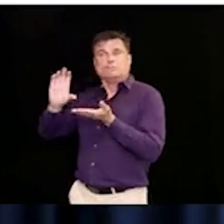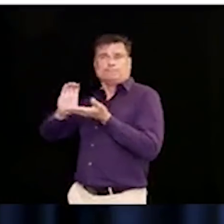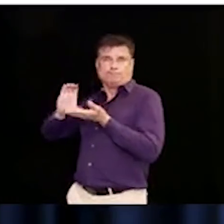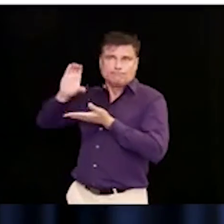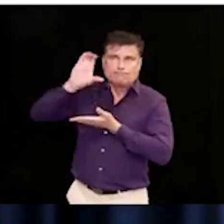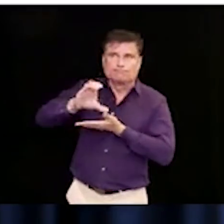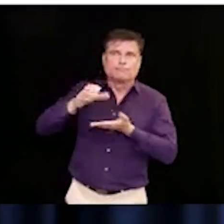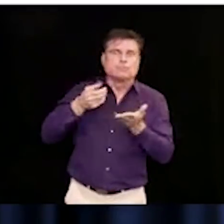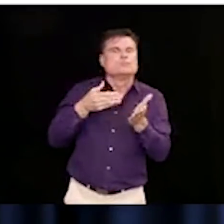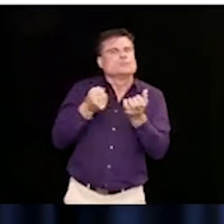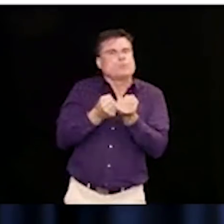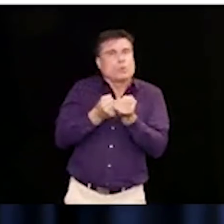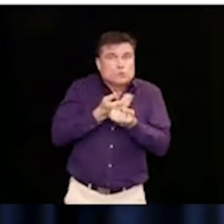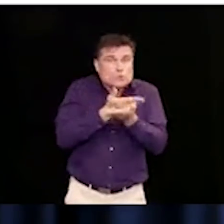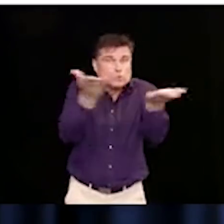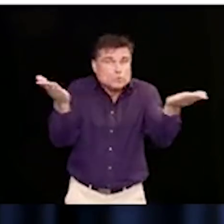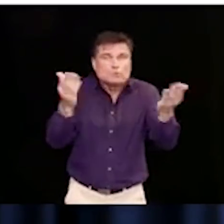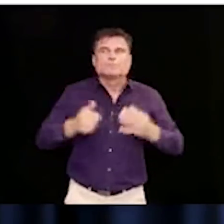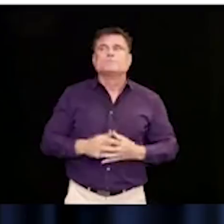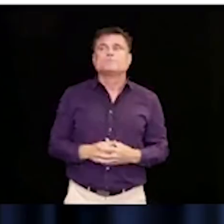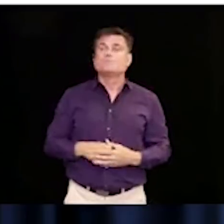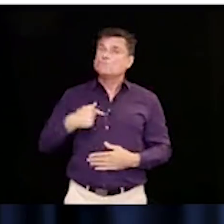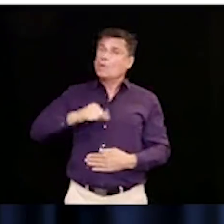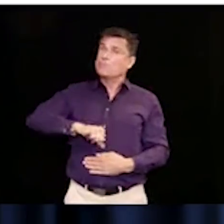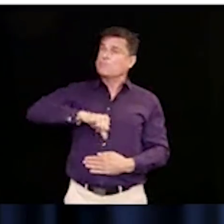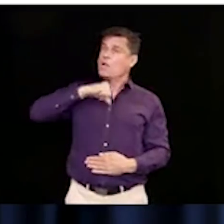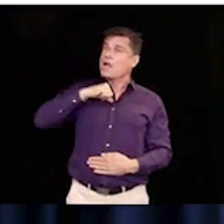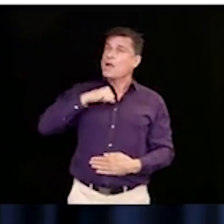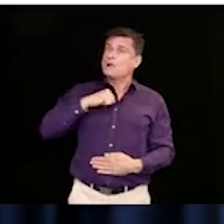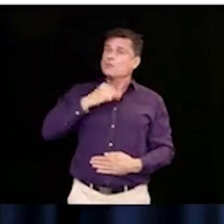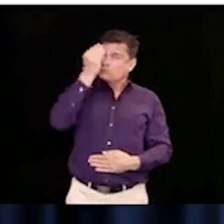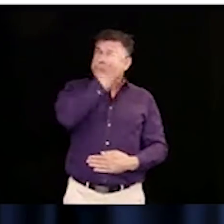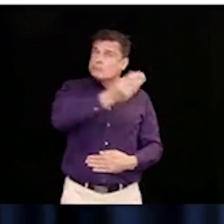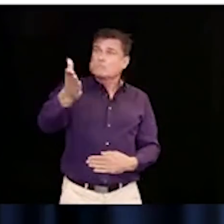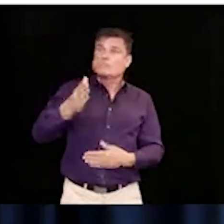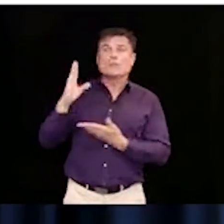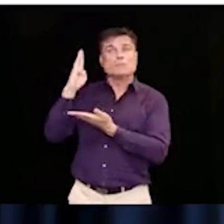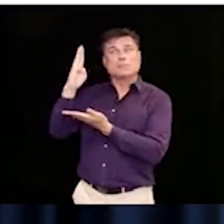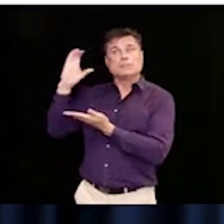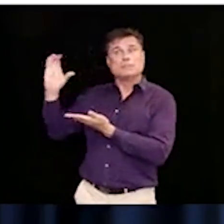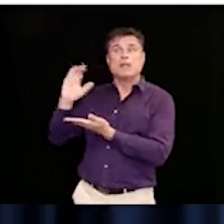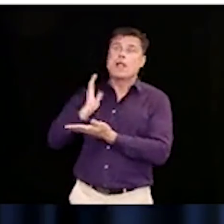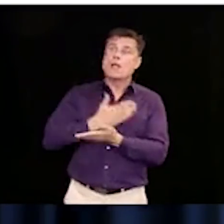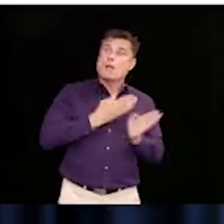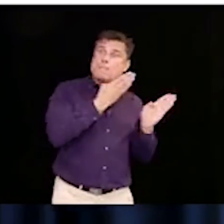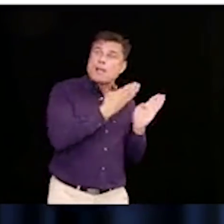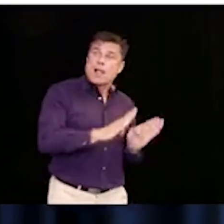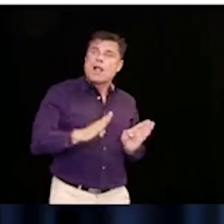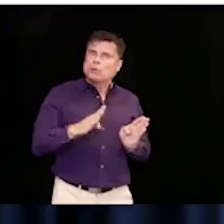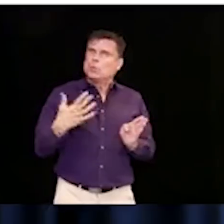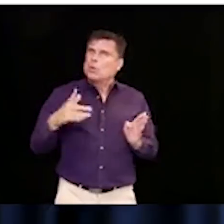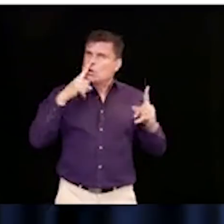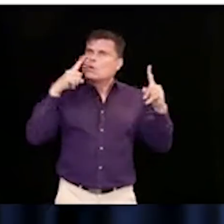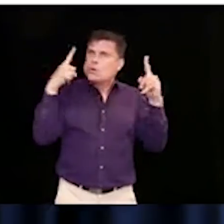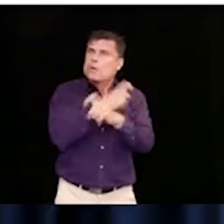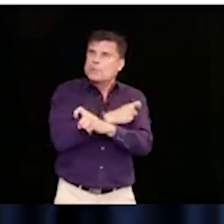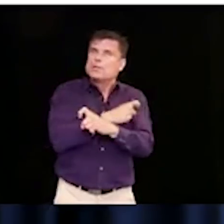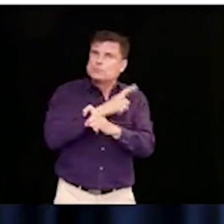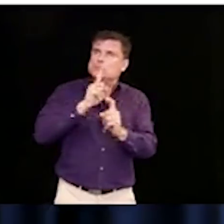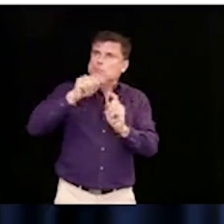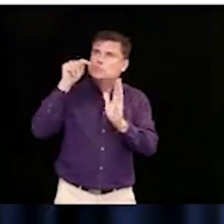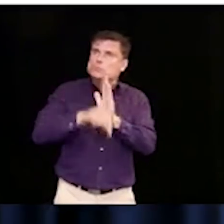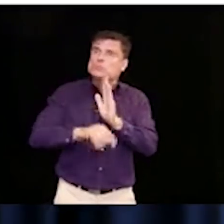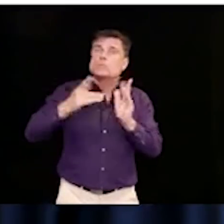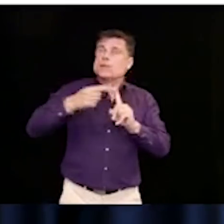billion. And I'm proud to say that BC's COVID action plan is one of the most comprehensive plans across this